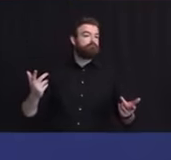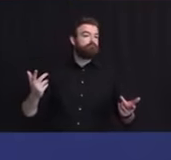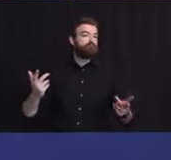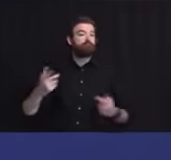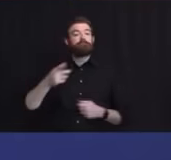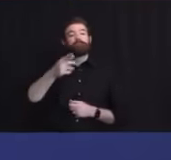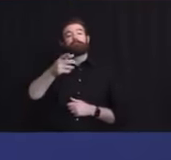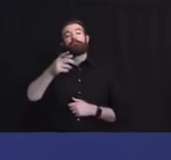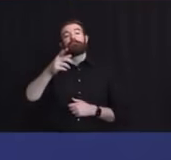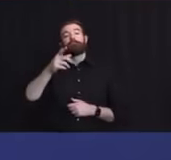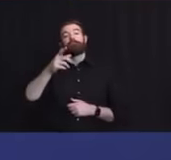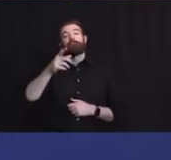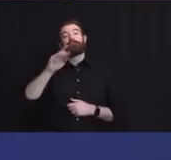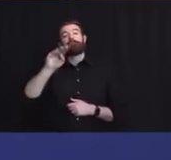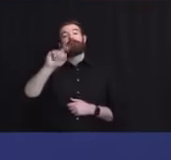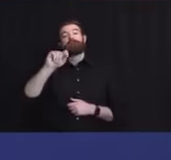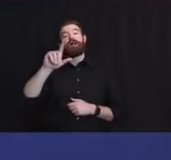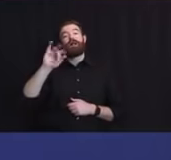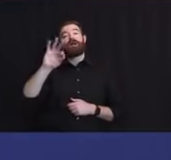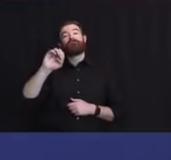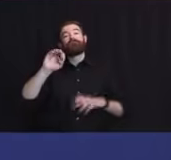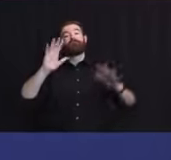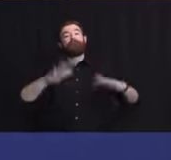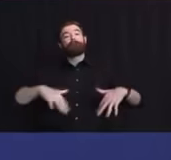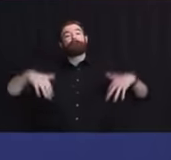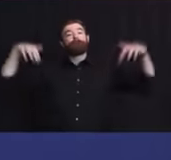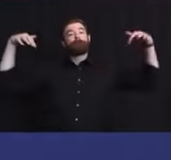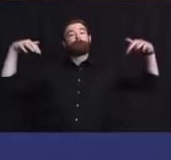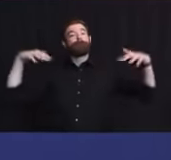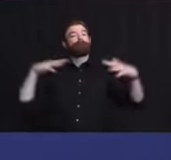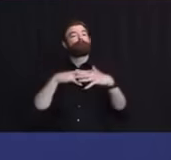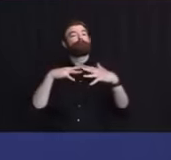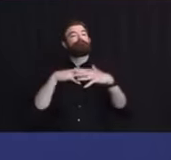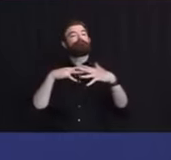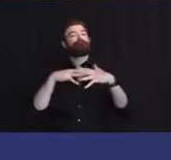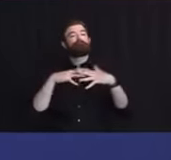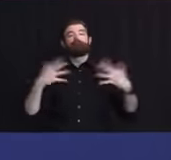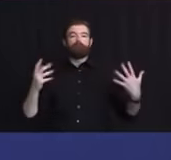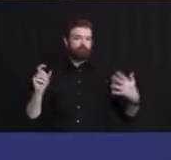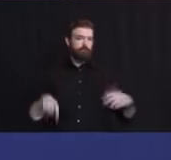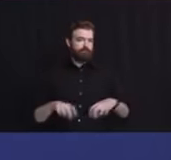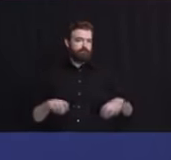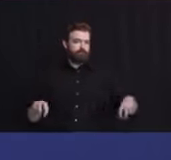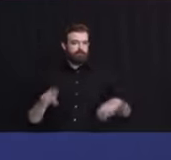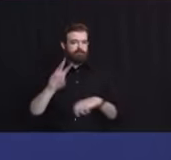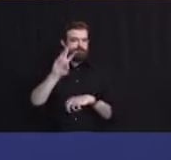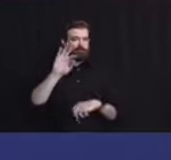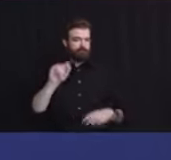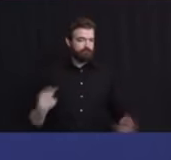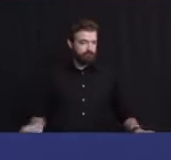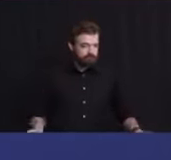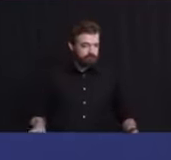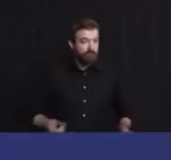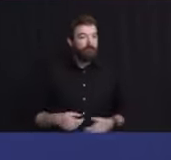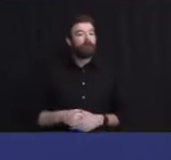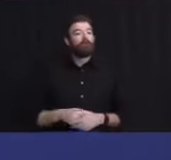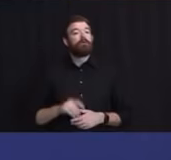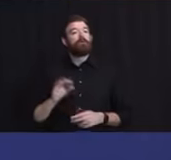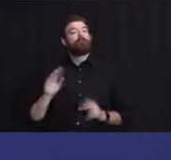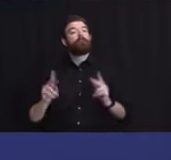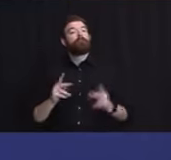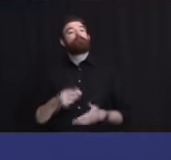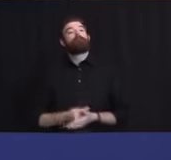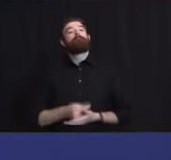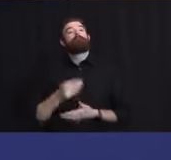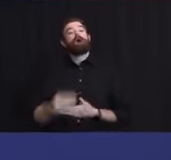fine point on it, is the 6-foot requirement, which I think by our math, if everyone bought a single ticket, and so it's